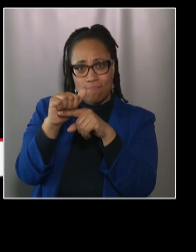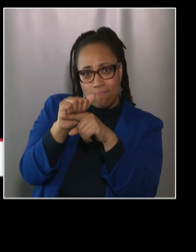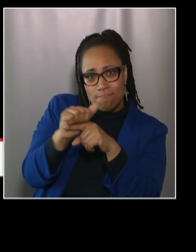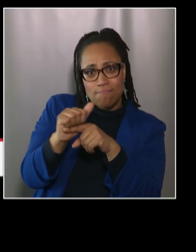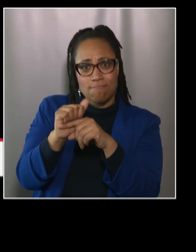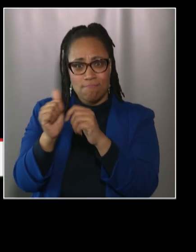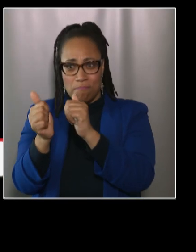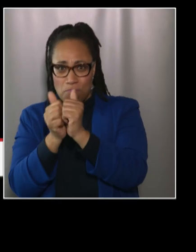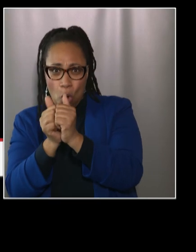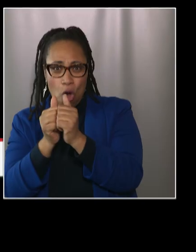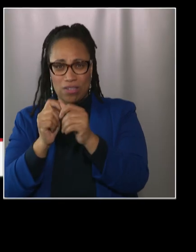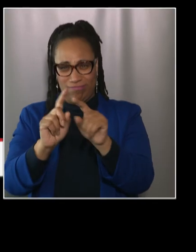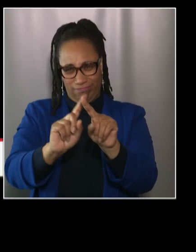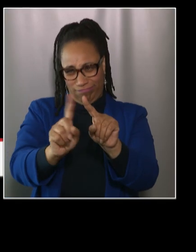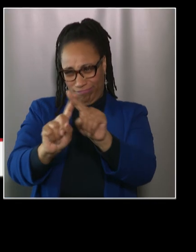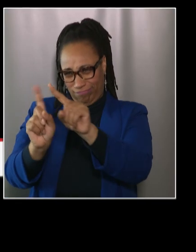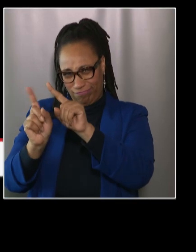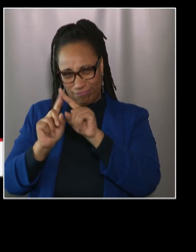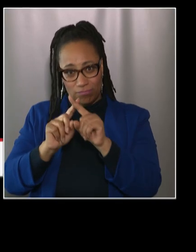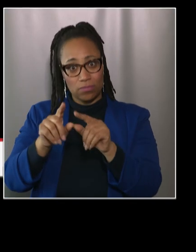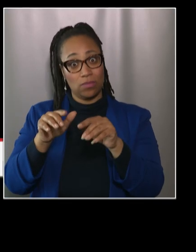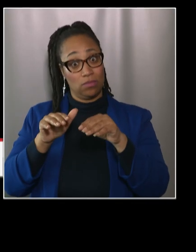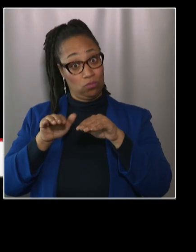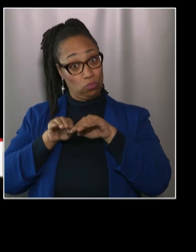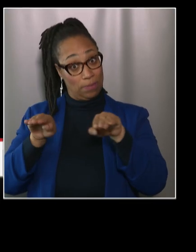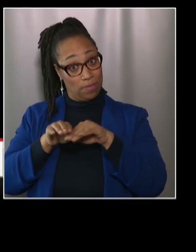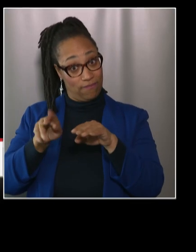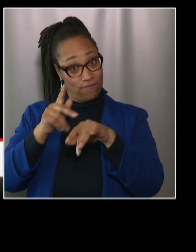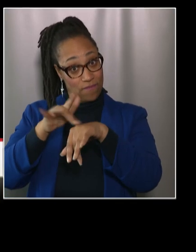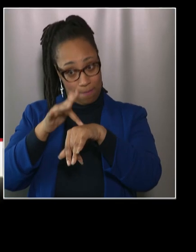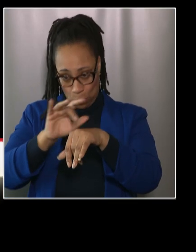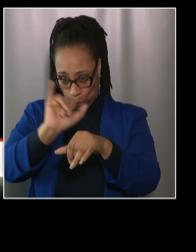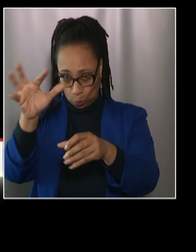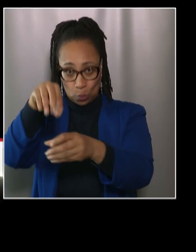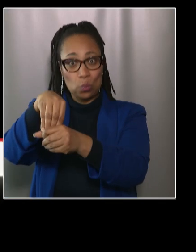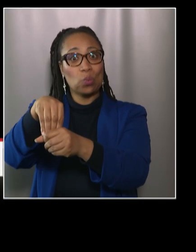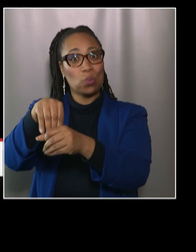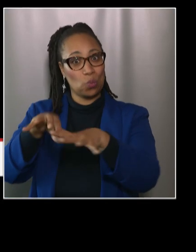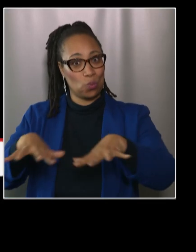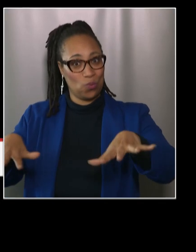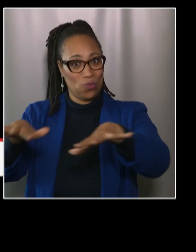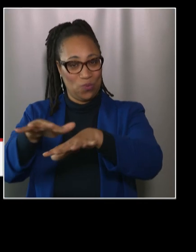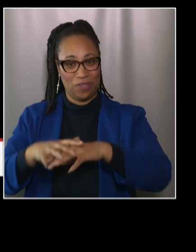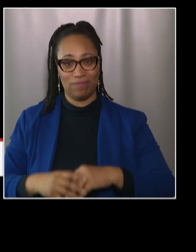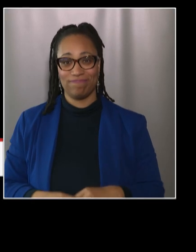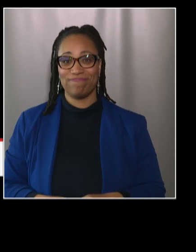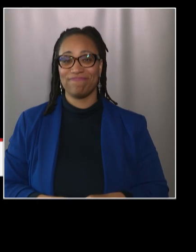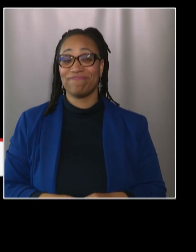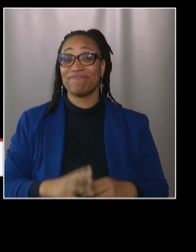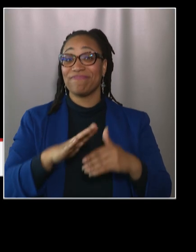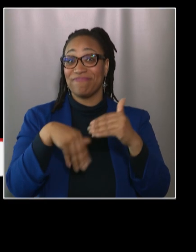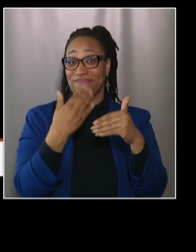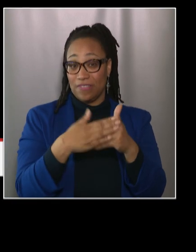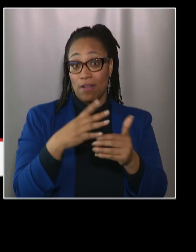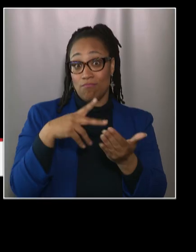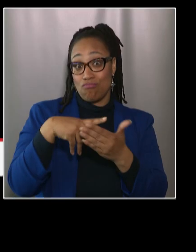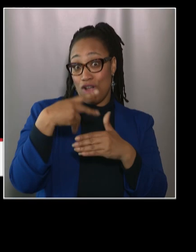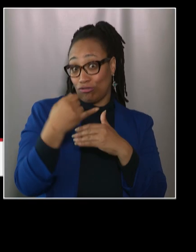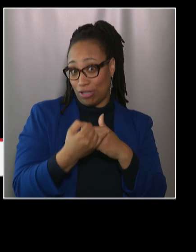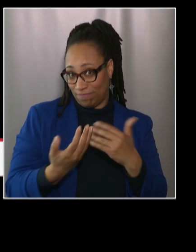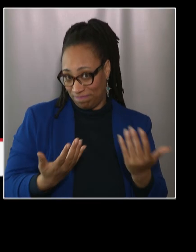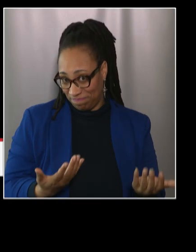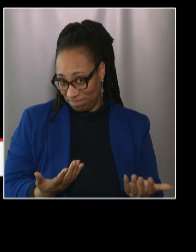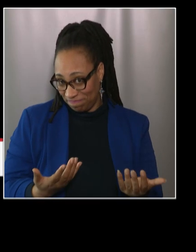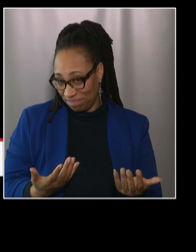of all ages. All right, and next we have an additional project, the Project Management